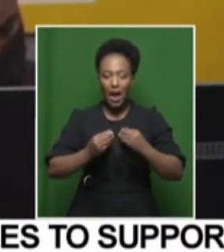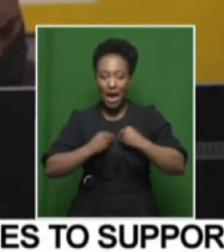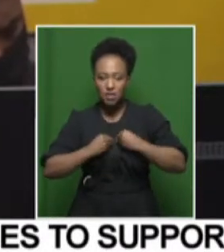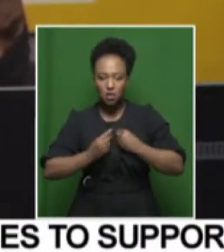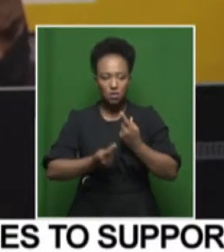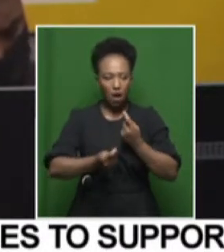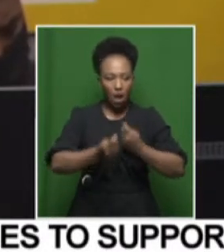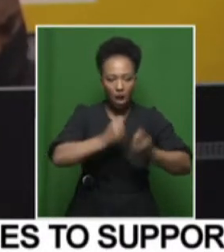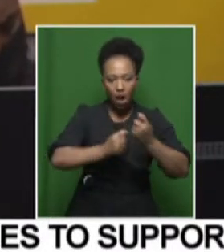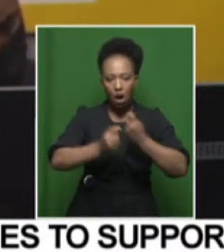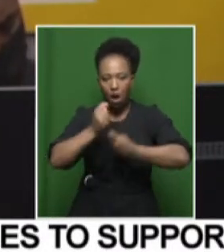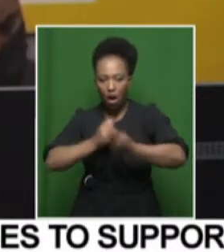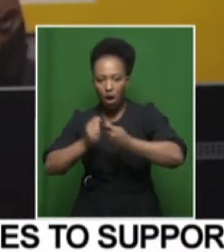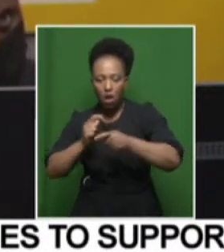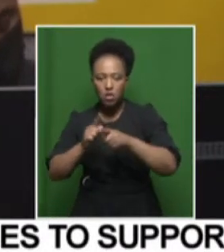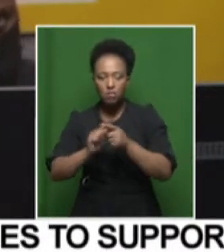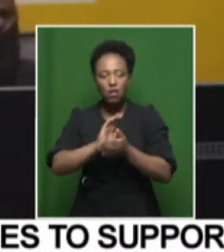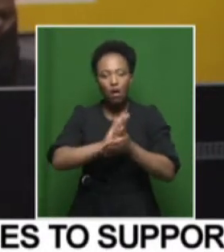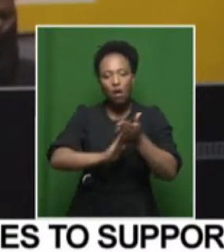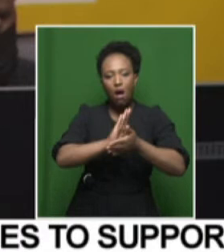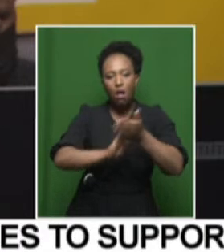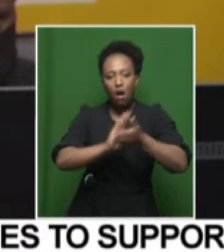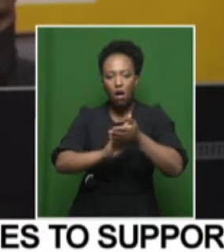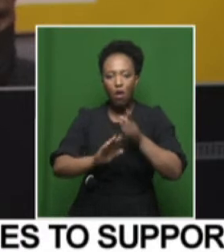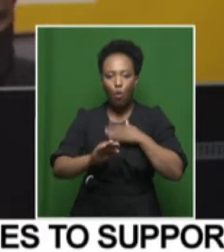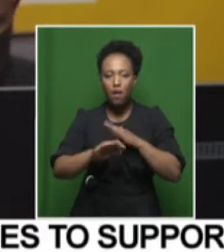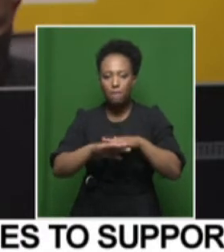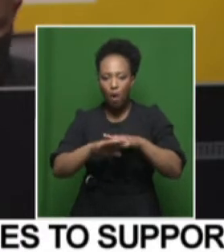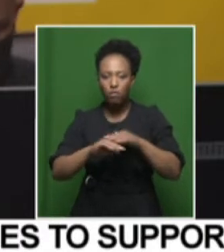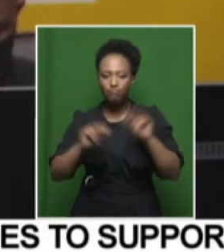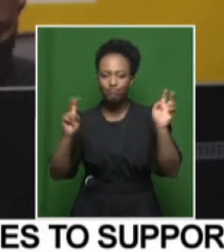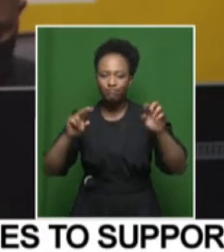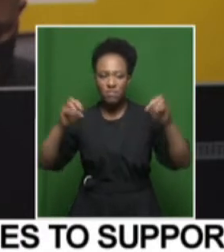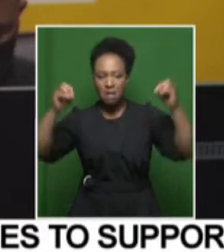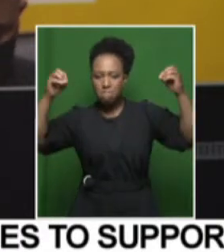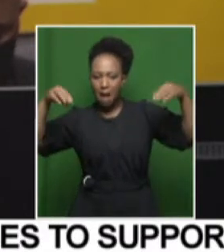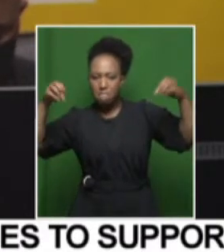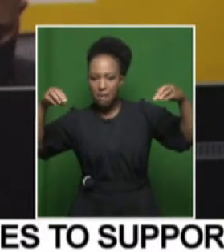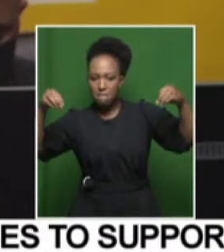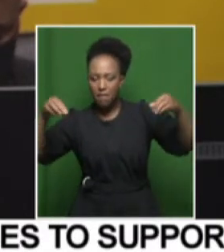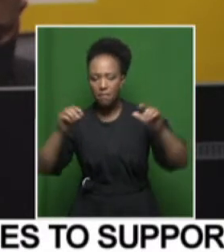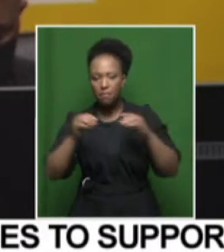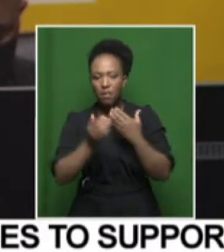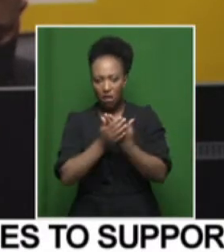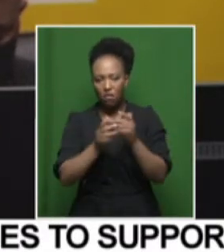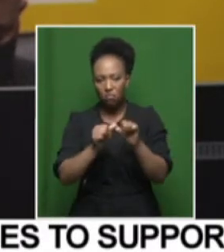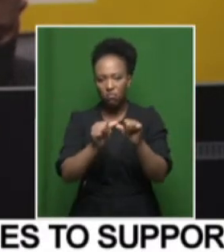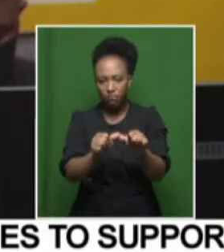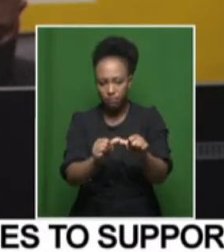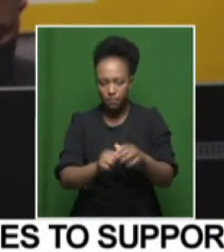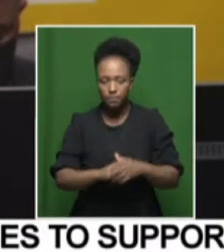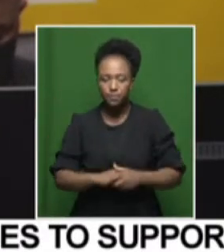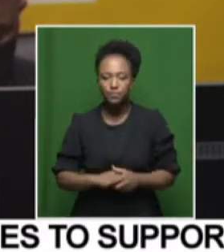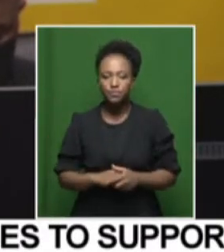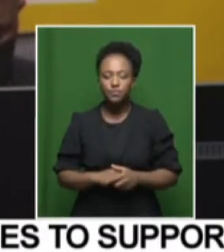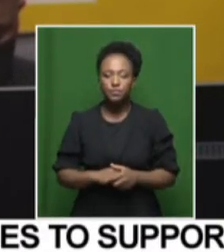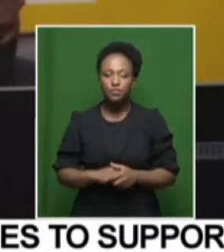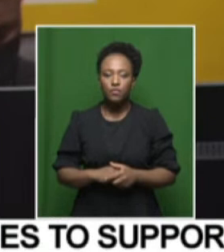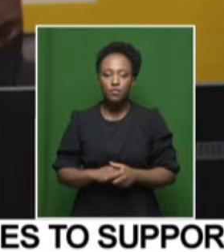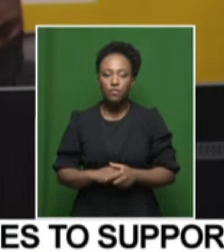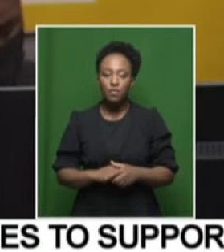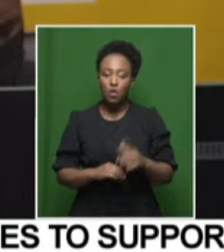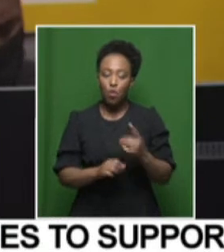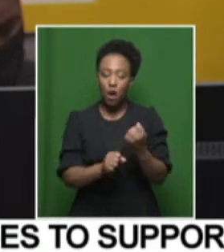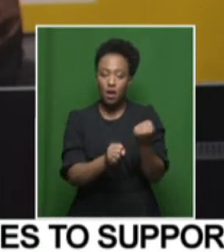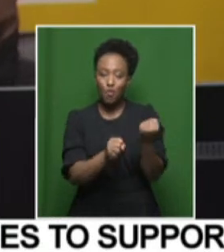implement operational improvement to enhance the reliability of electricity supply. The outcome of this work, which